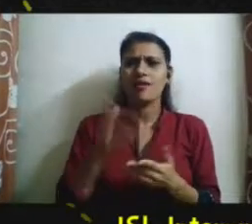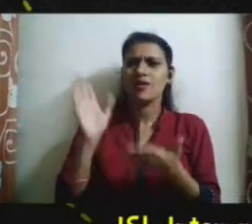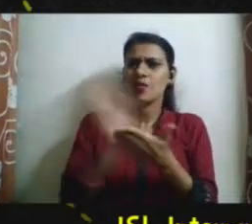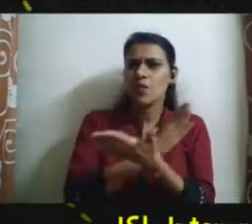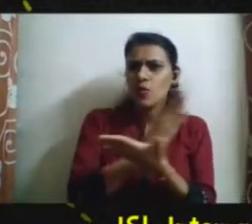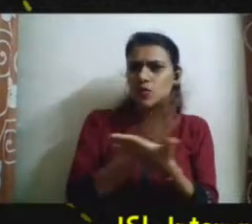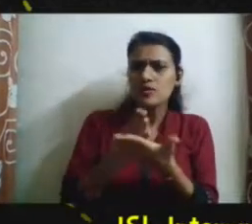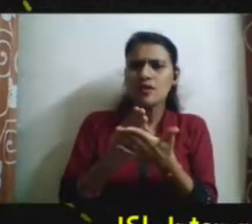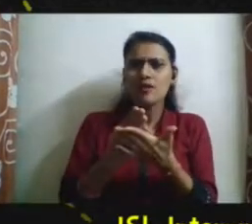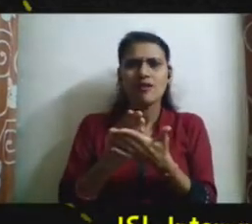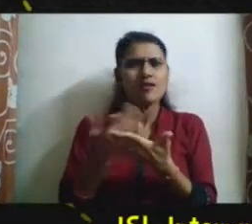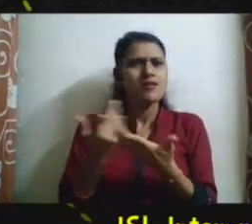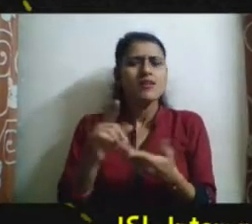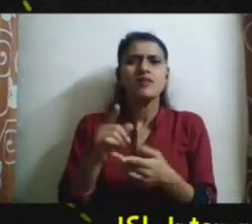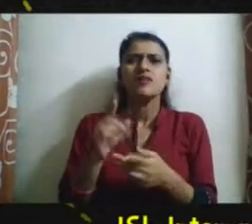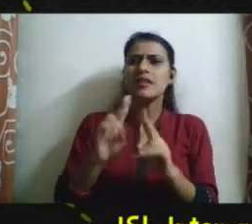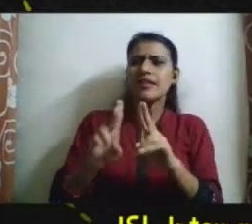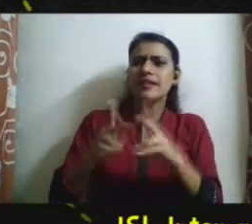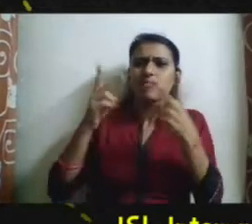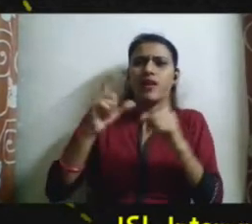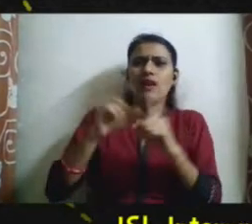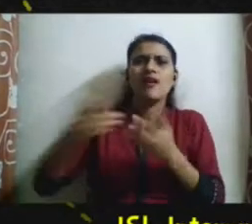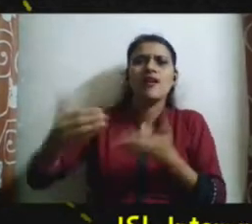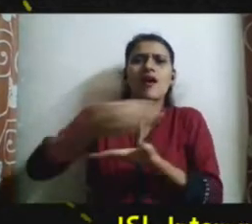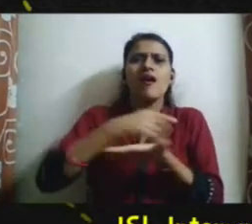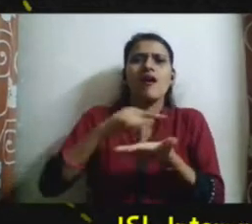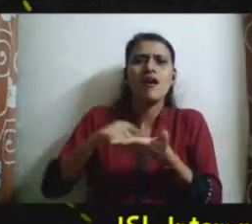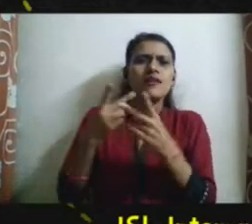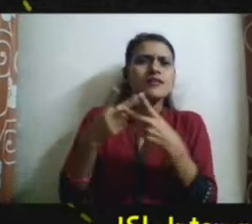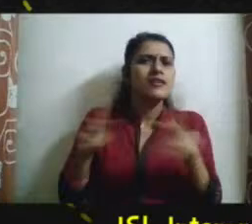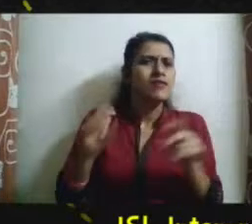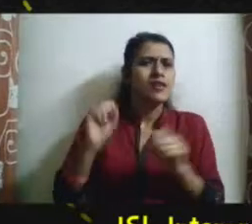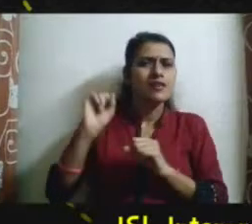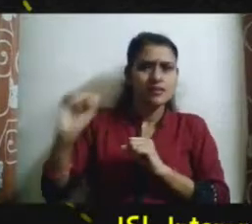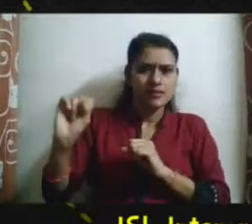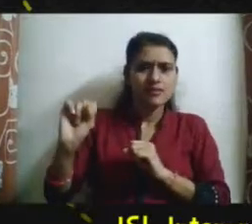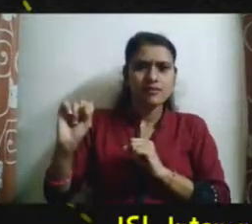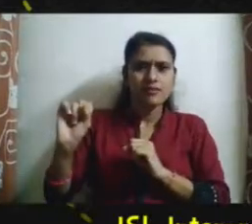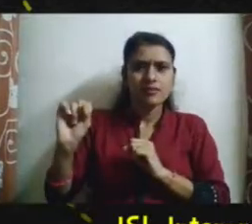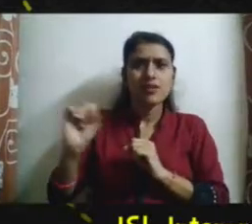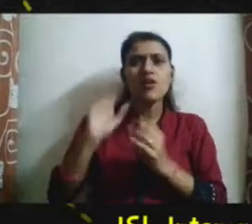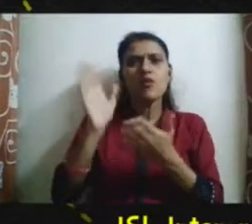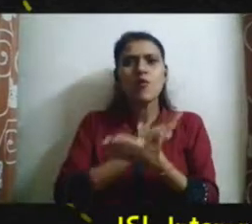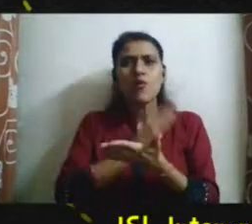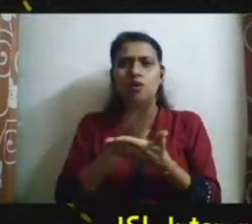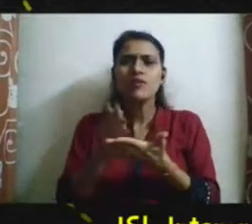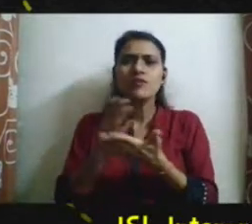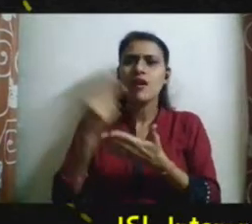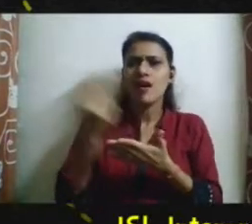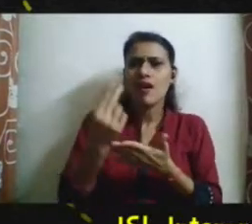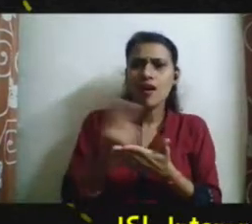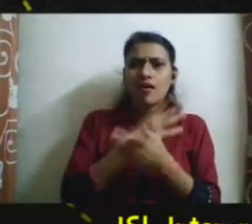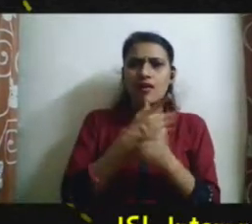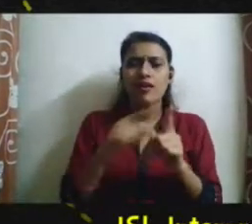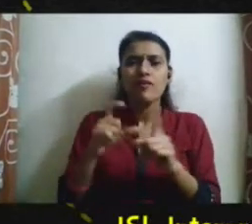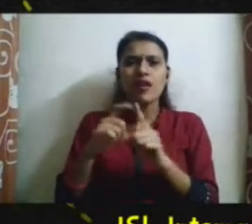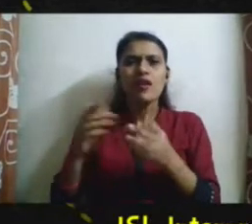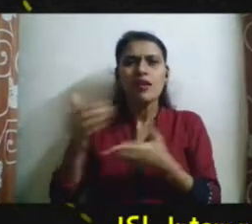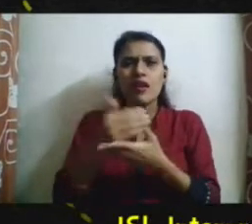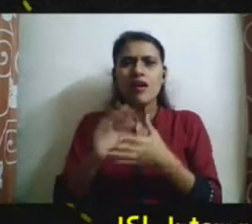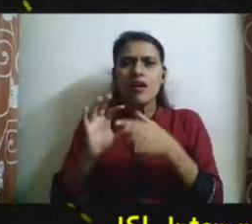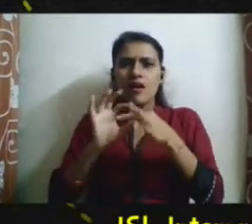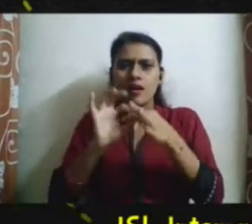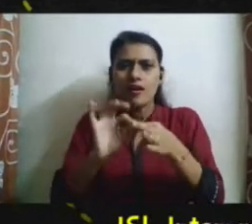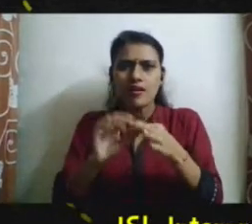of a different kind of data, a data of the intangible, that music and art exist in order to kind of